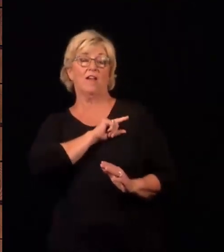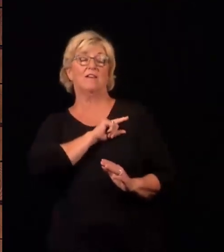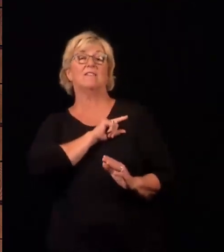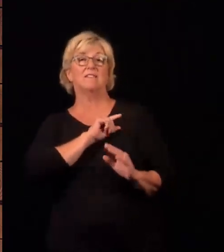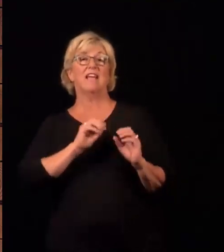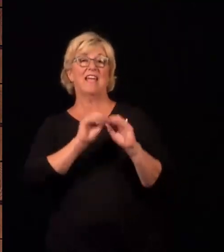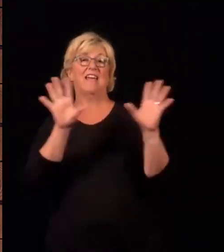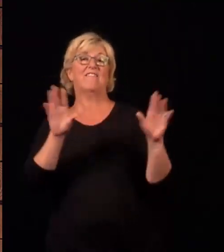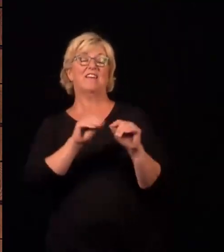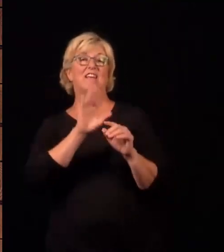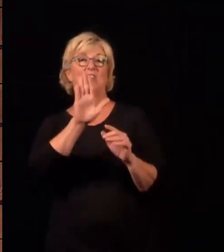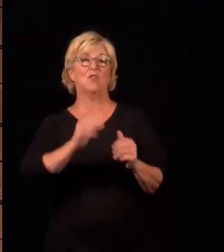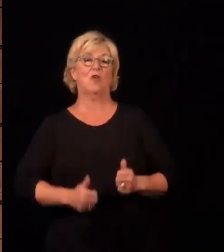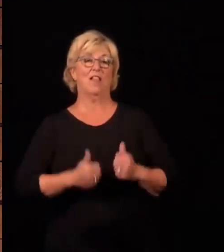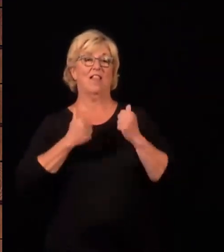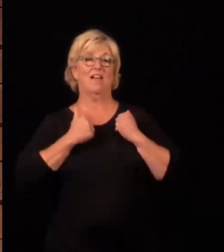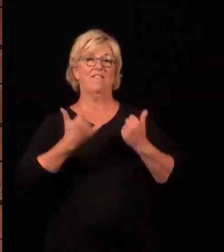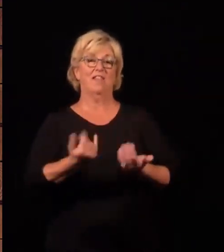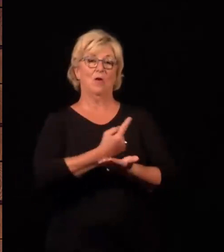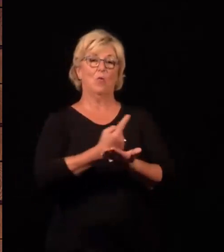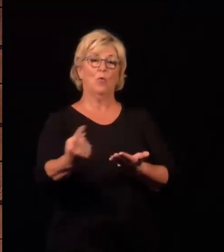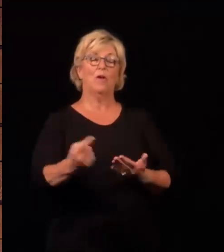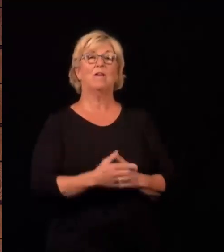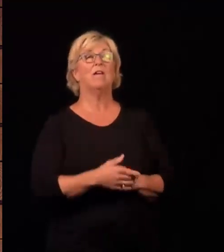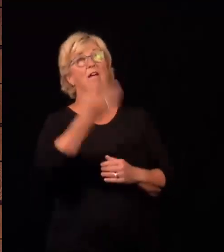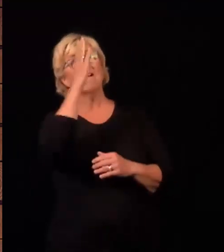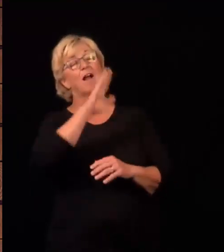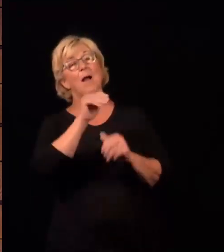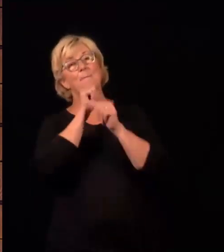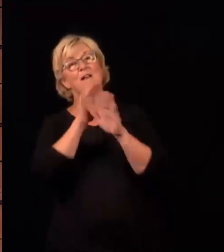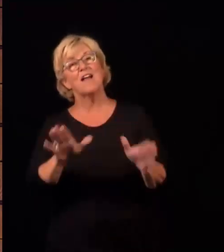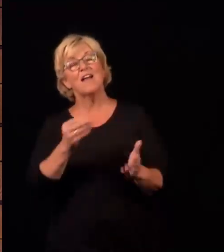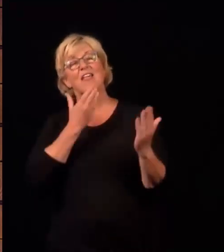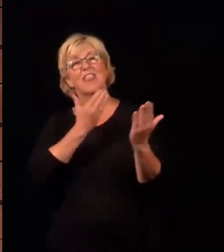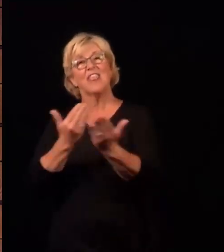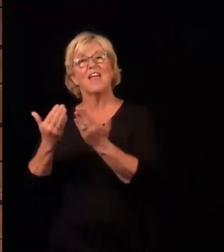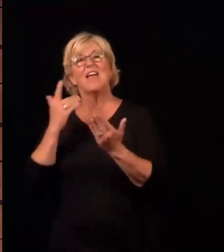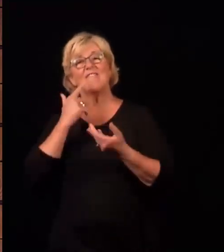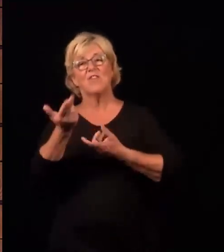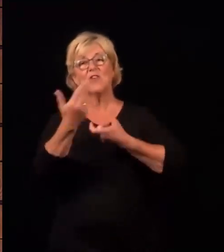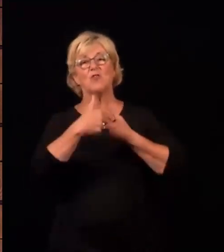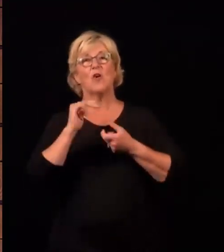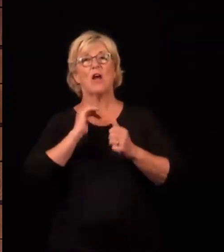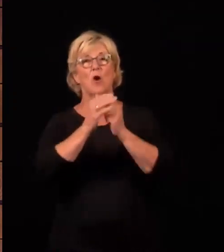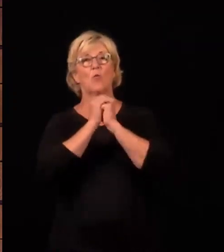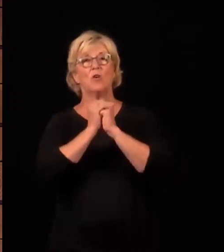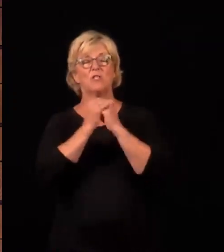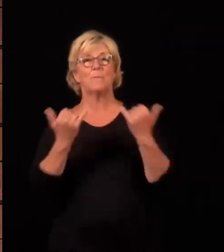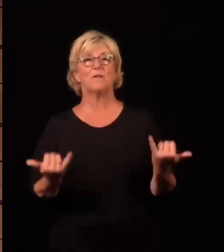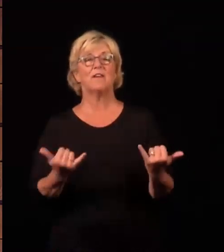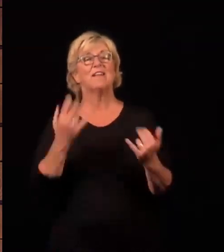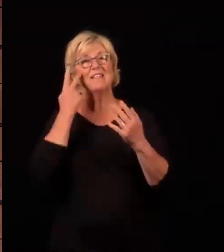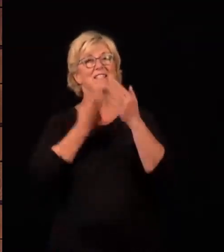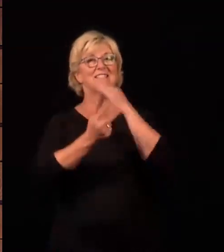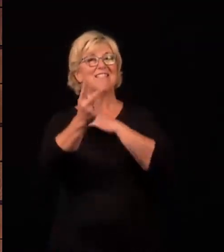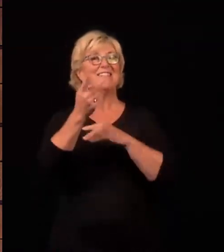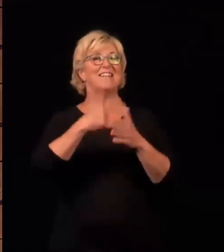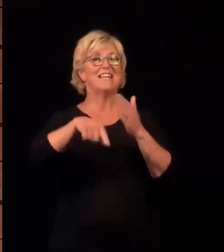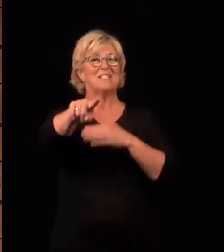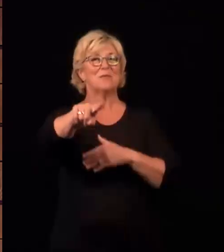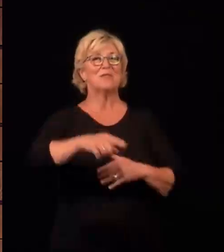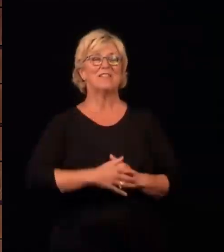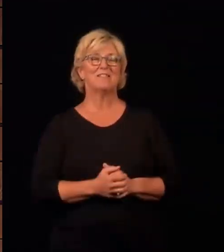in our lives this coming week. God bless you, and thank you for joining in our worship service today. We'll see you next week.